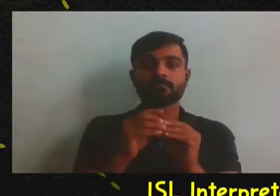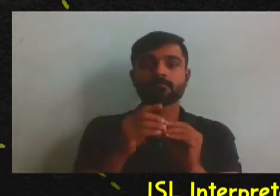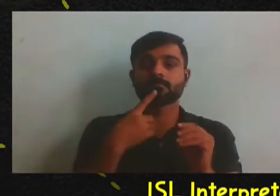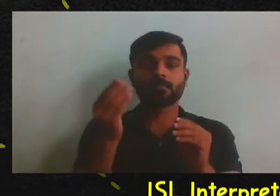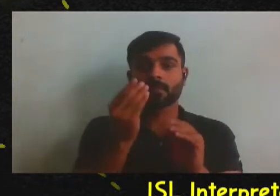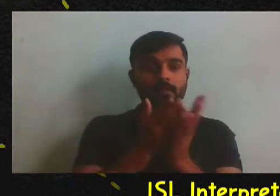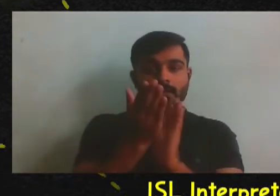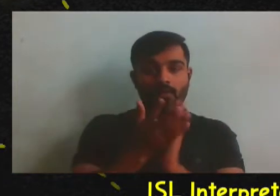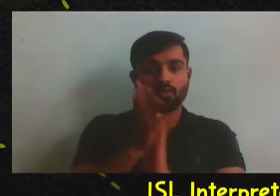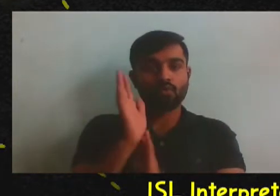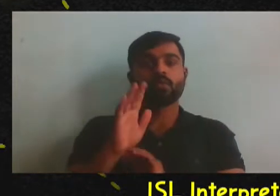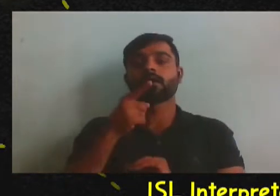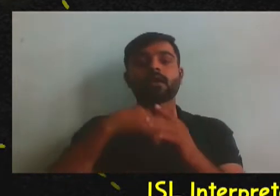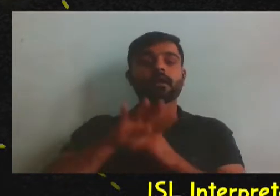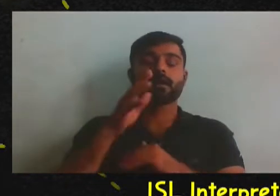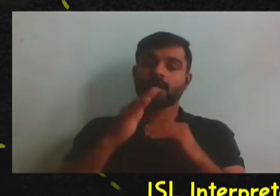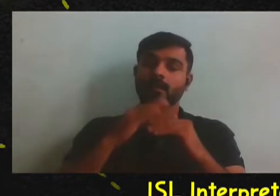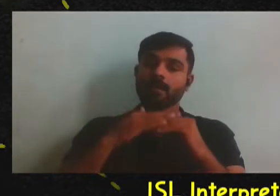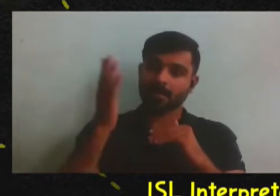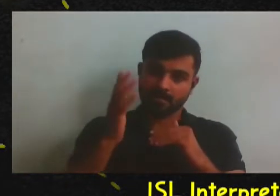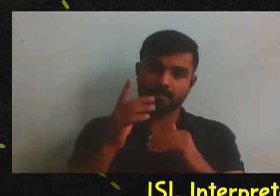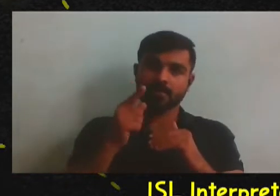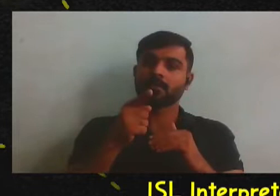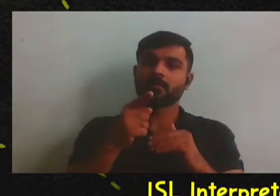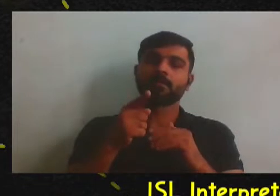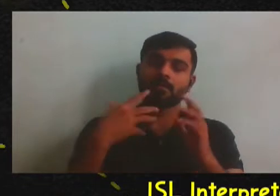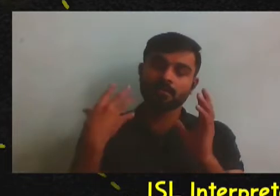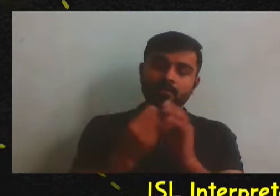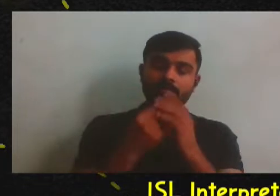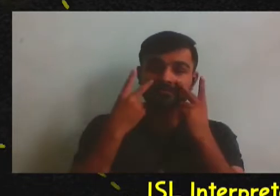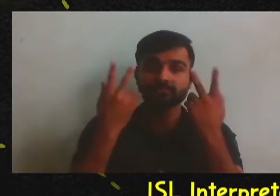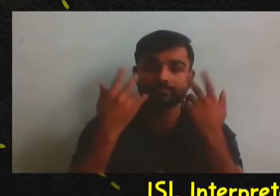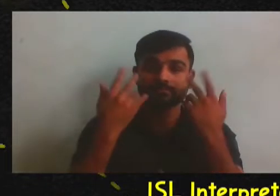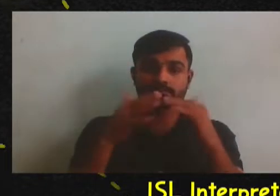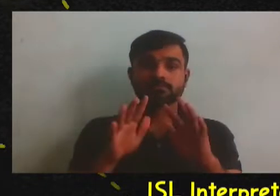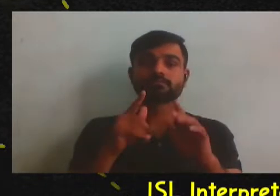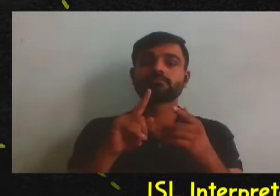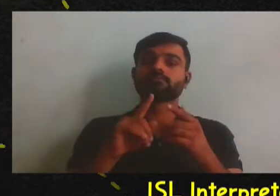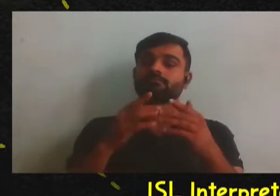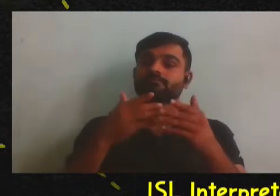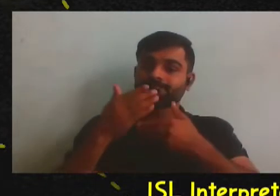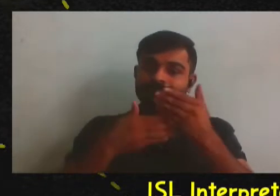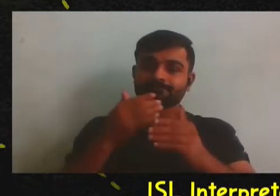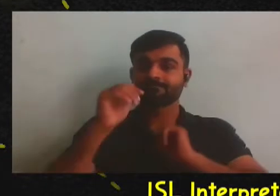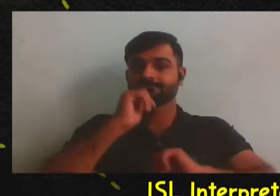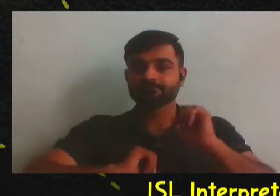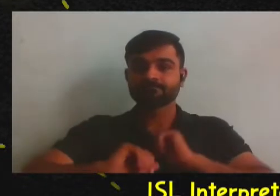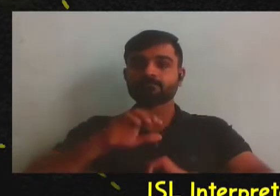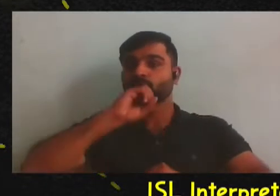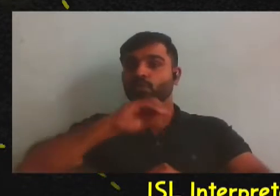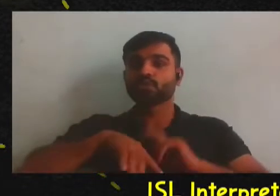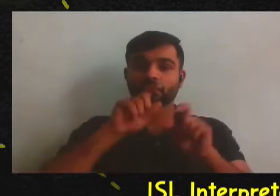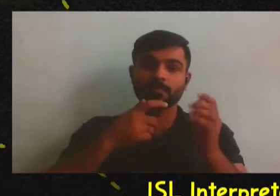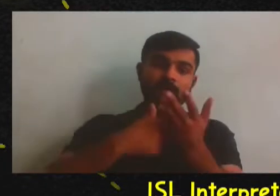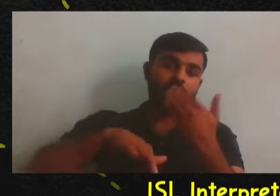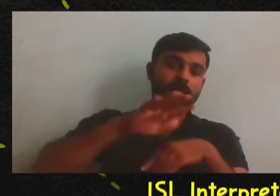ways in which it upends what we seem to know in this sanitized fashion about young people's